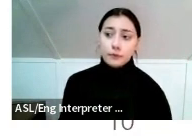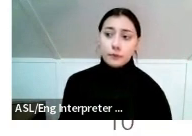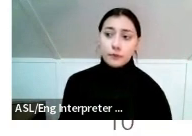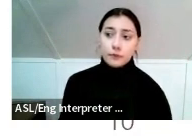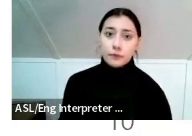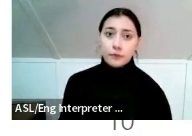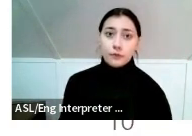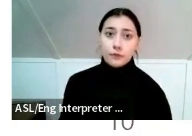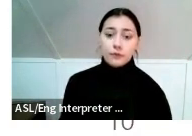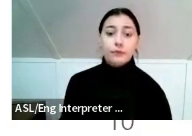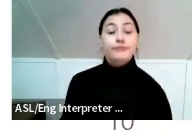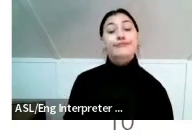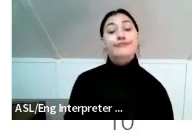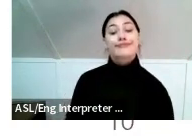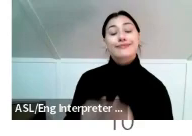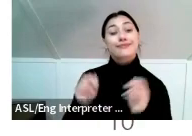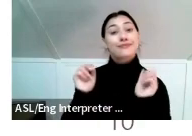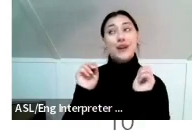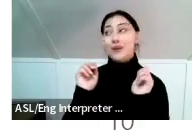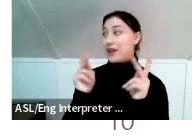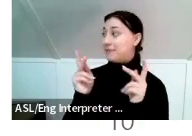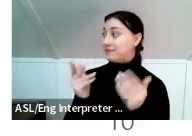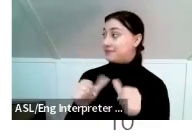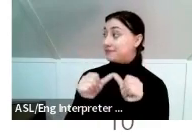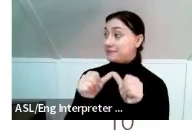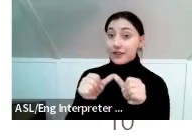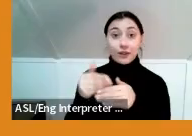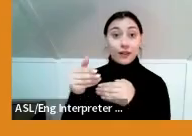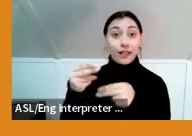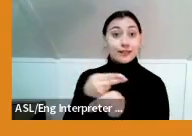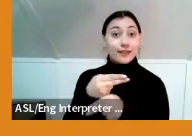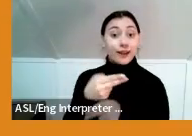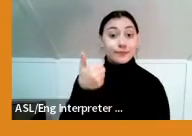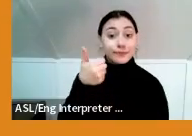Okay, I'm going to move on to the next slide.